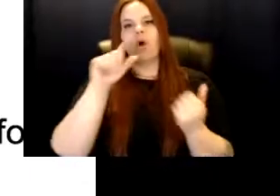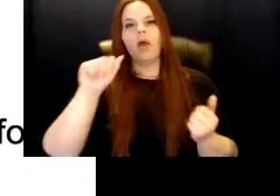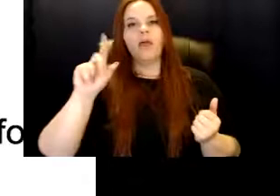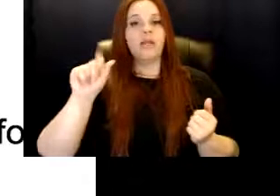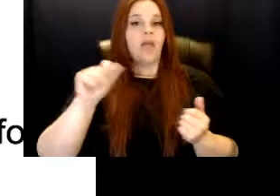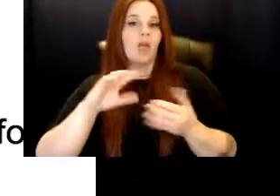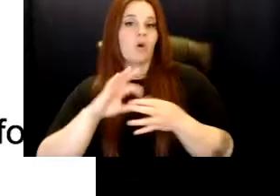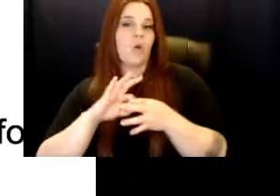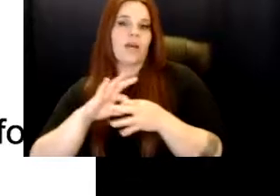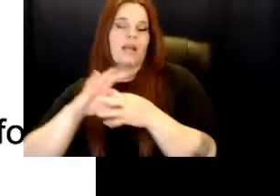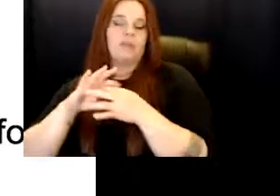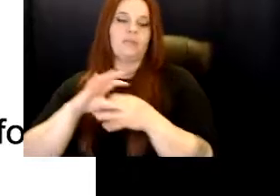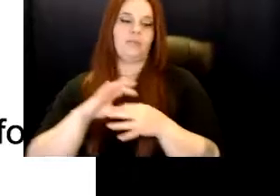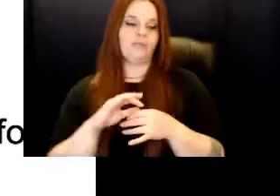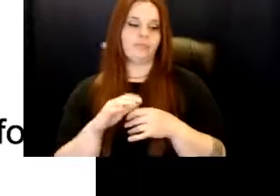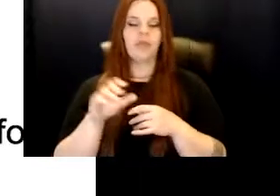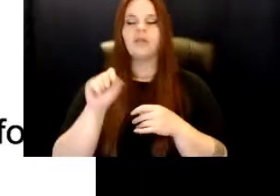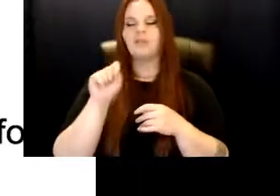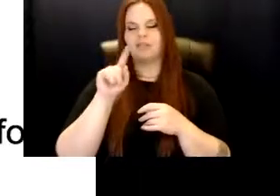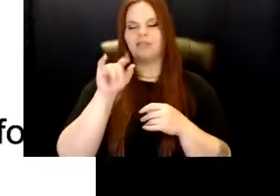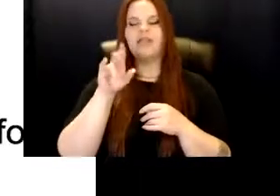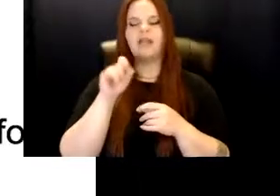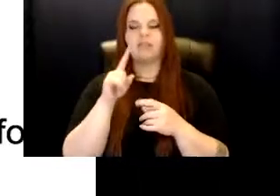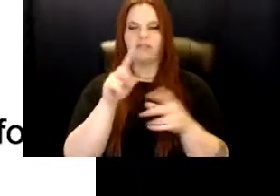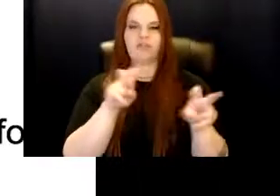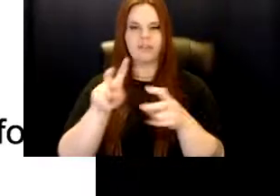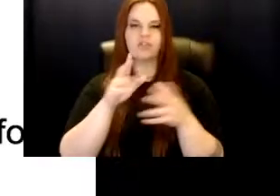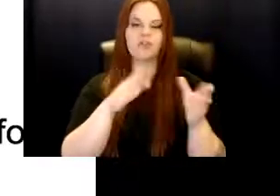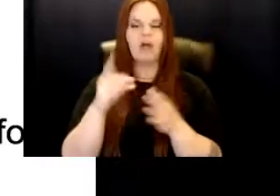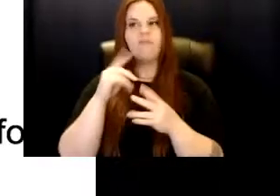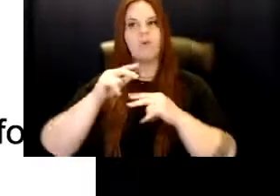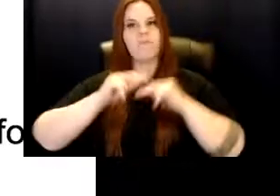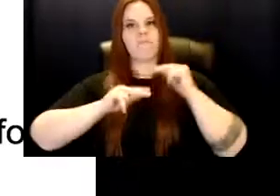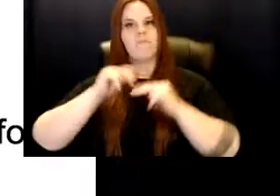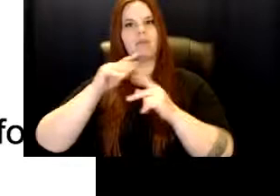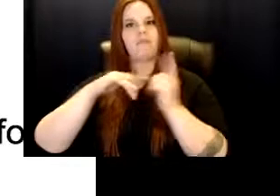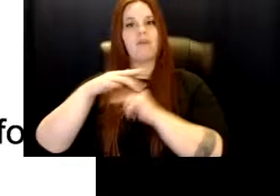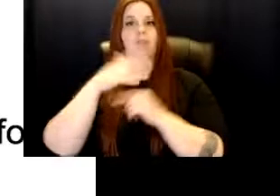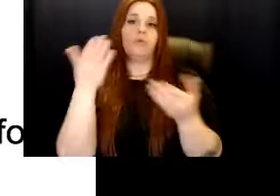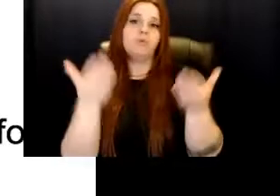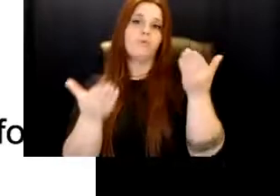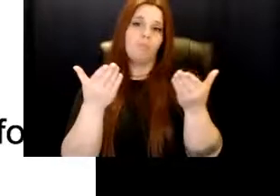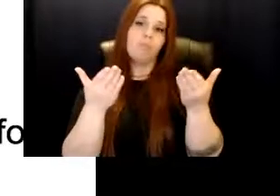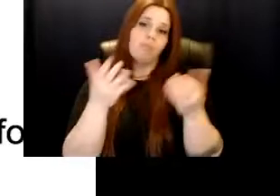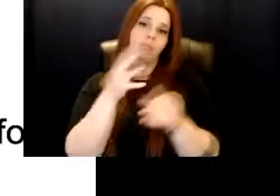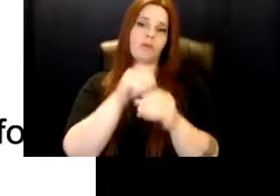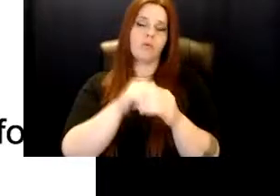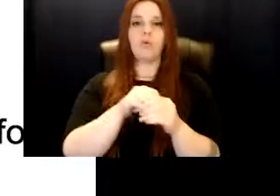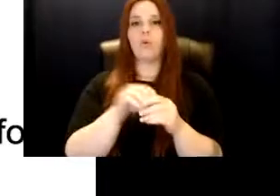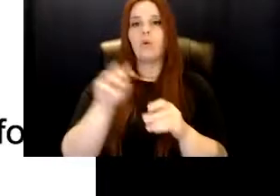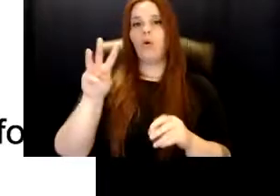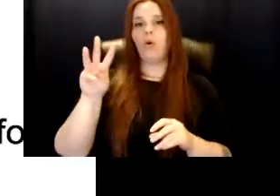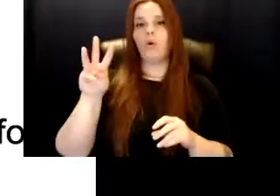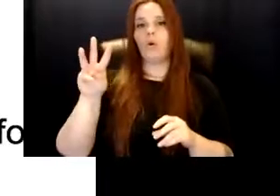the status of self-evaluations and transition plans. For built environment, which does include the